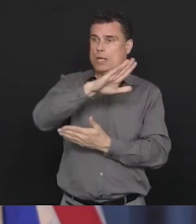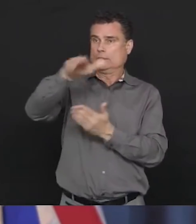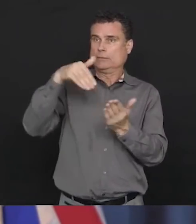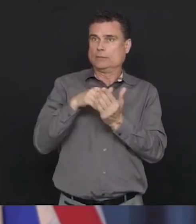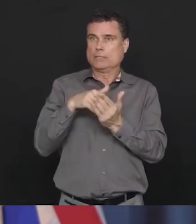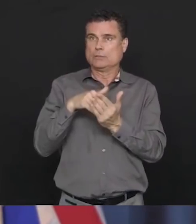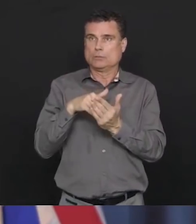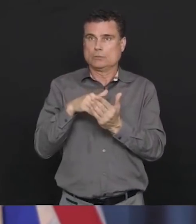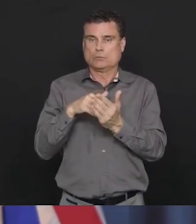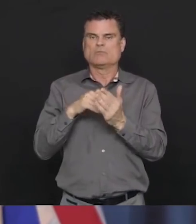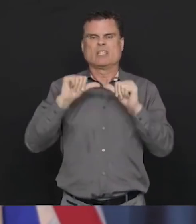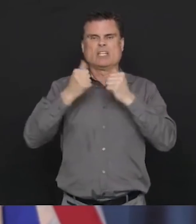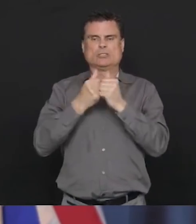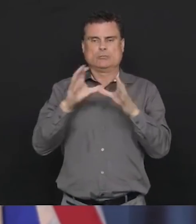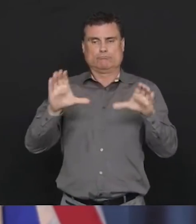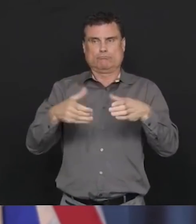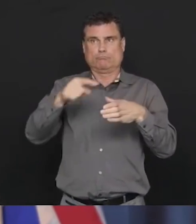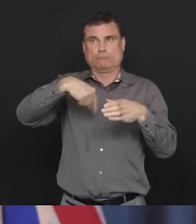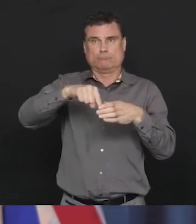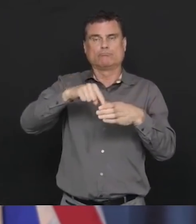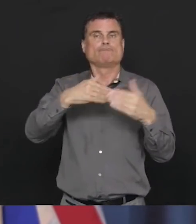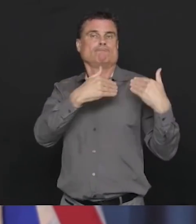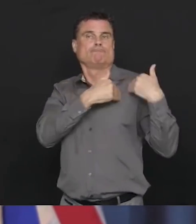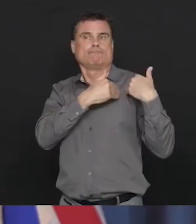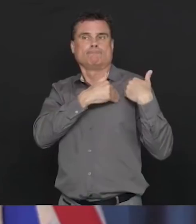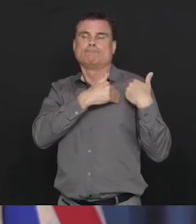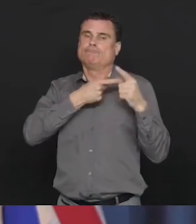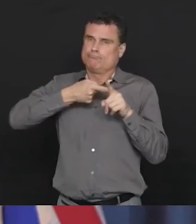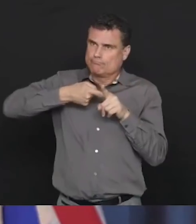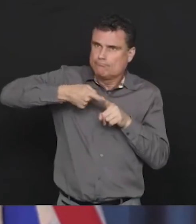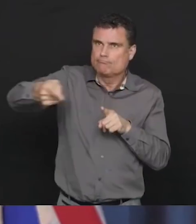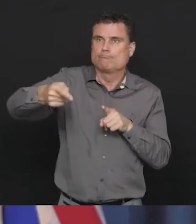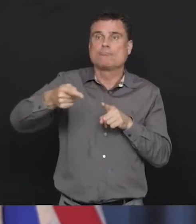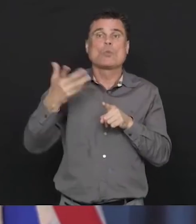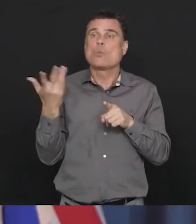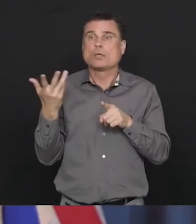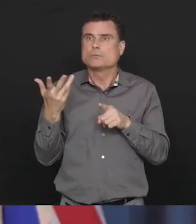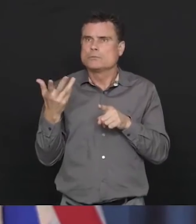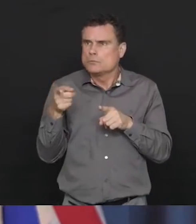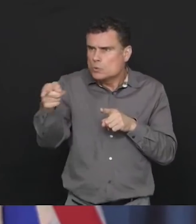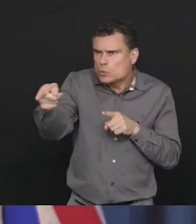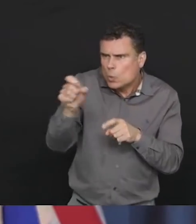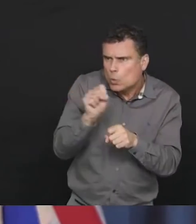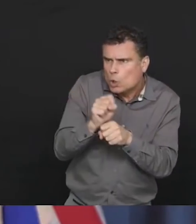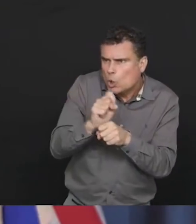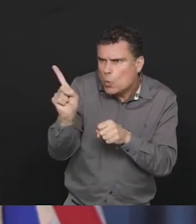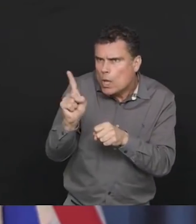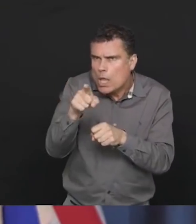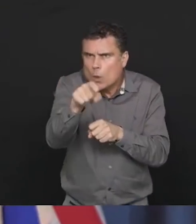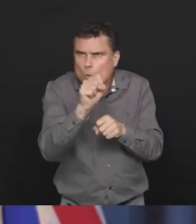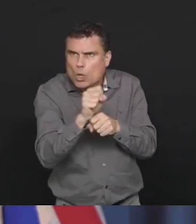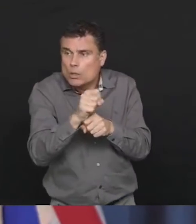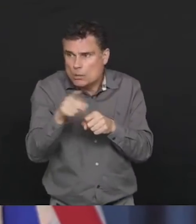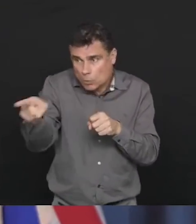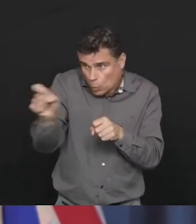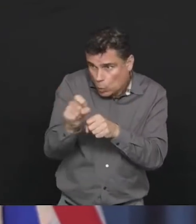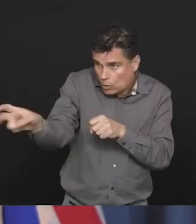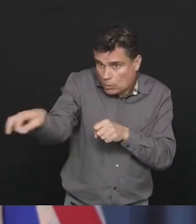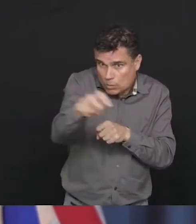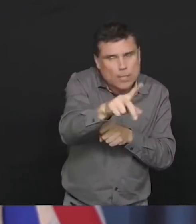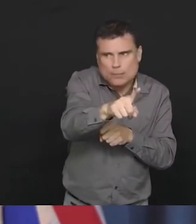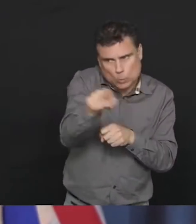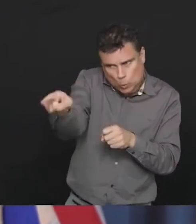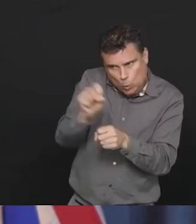order, to ensure that each facility has sufficient staff. So it is a complex thing. We have many different types